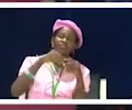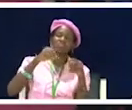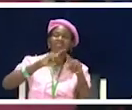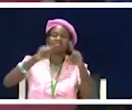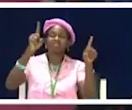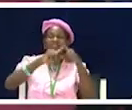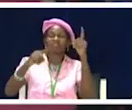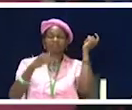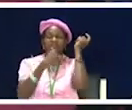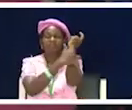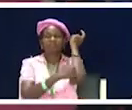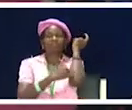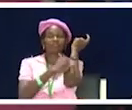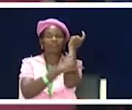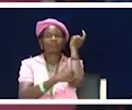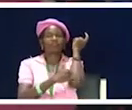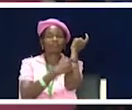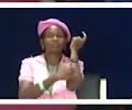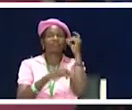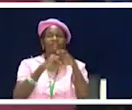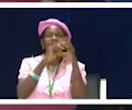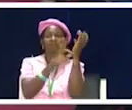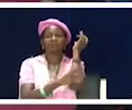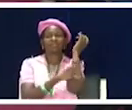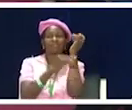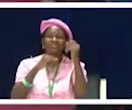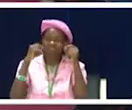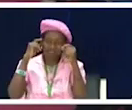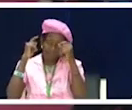Haiti. They will probably wonder,